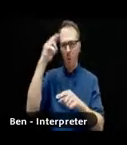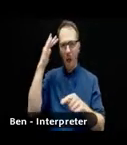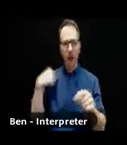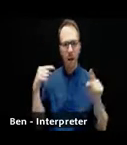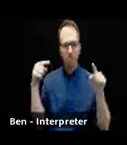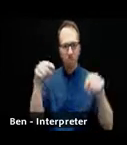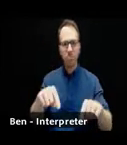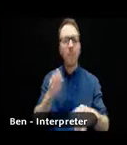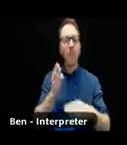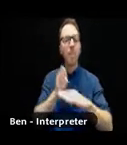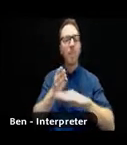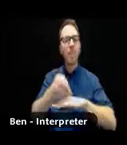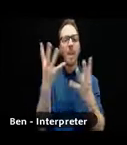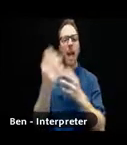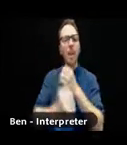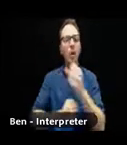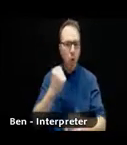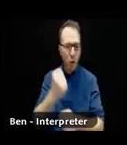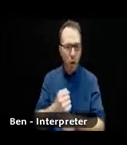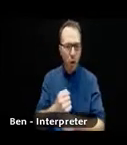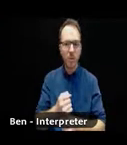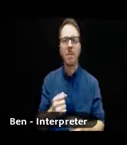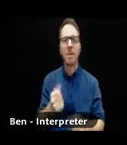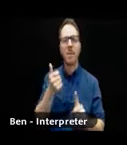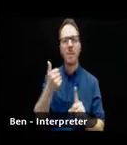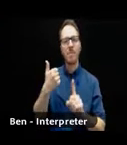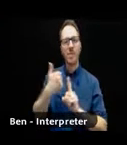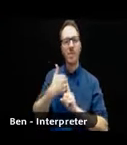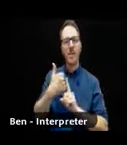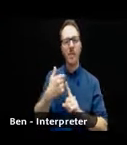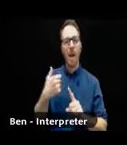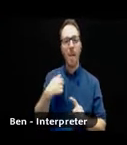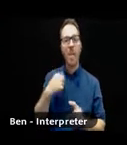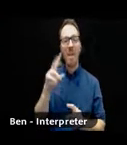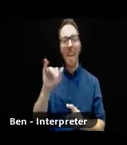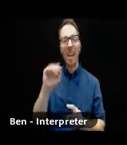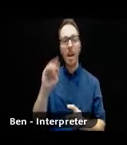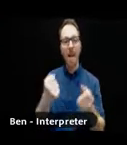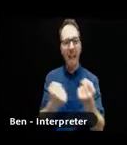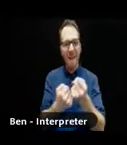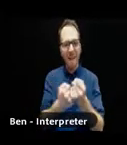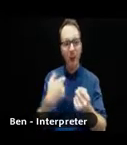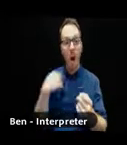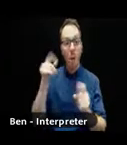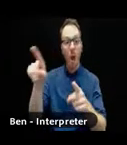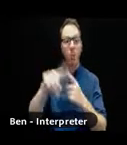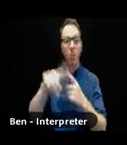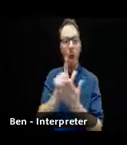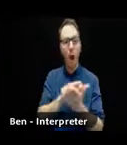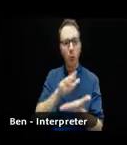after years of being a victim advocate, you know, I went to law school